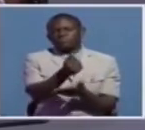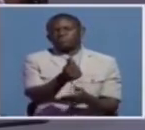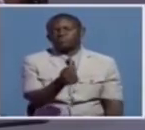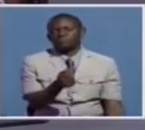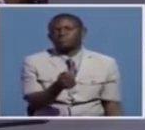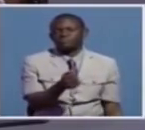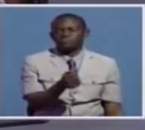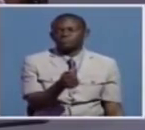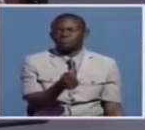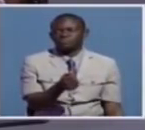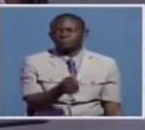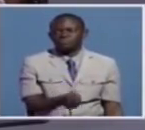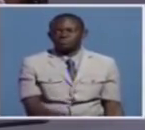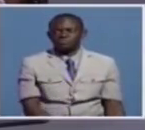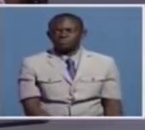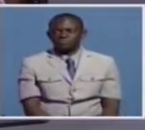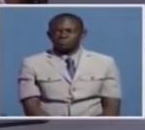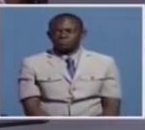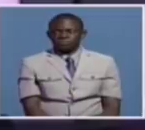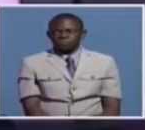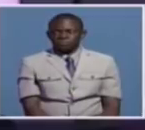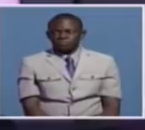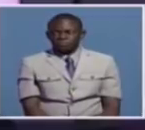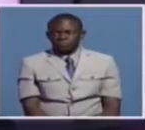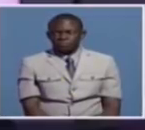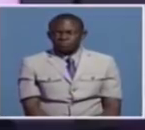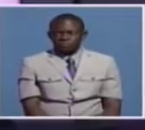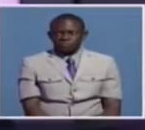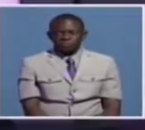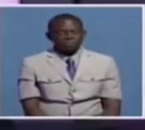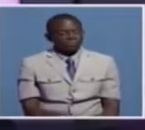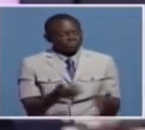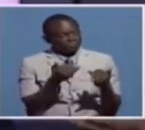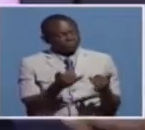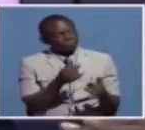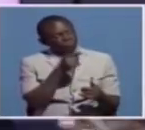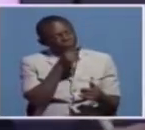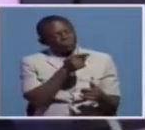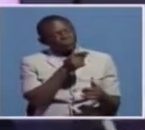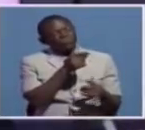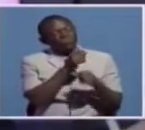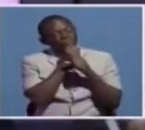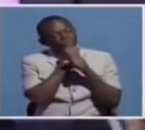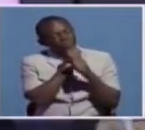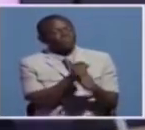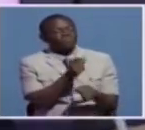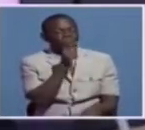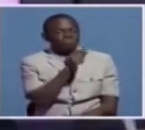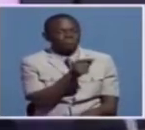Well, I'm still looking at Dr. Kaunda and you now as a grown-up, Dr. Kaunda as still as